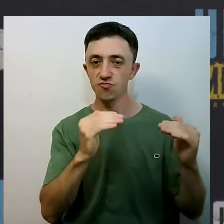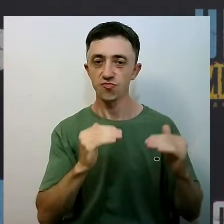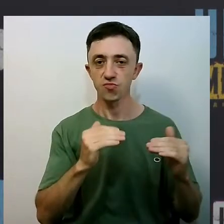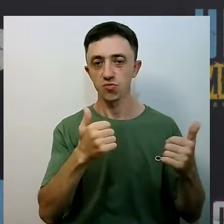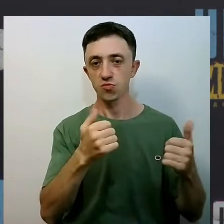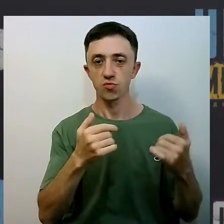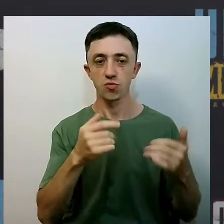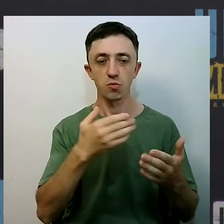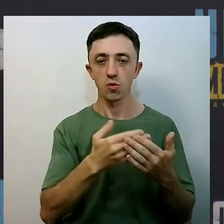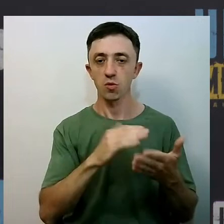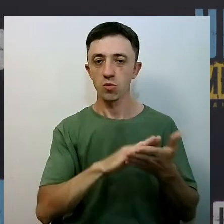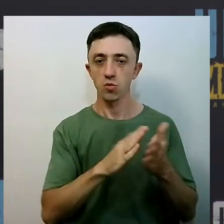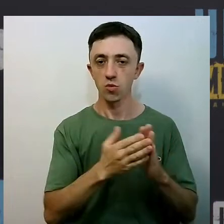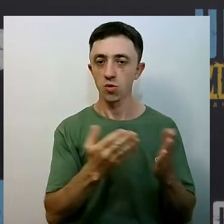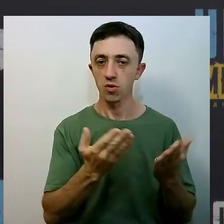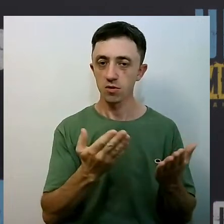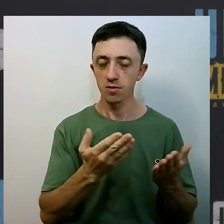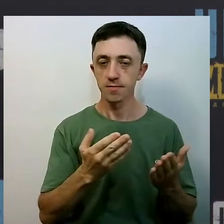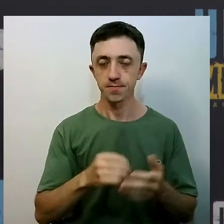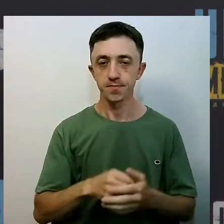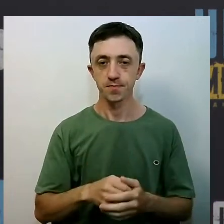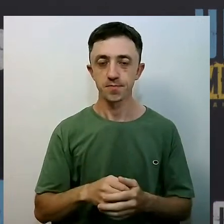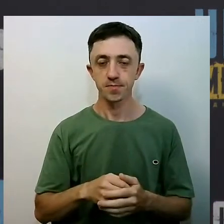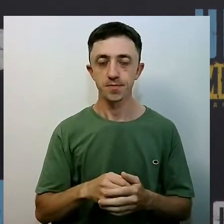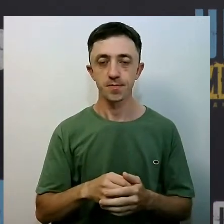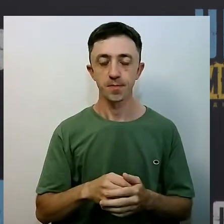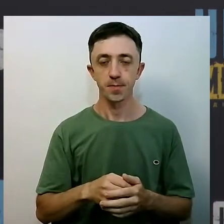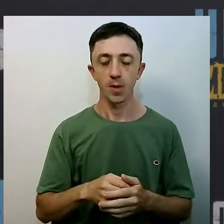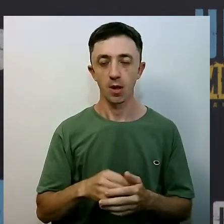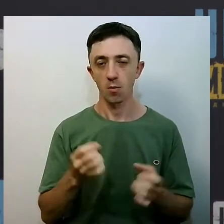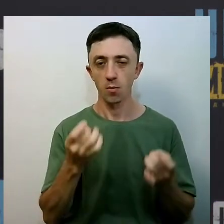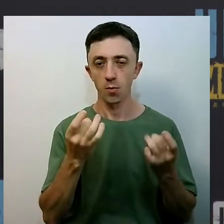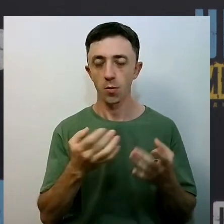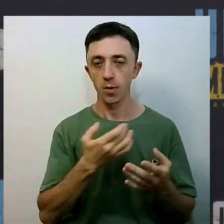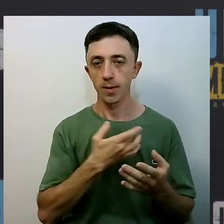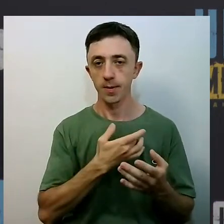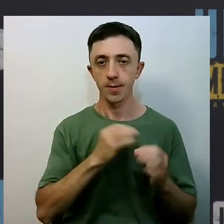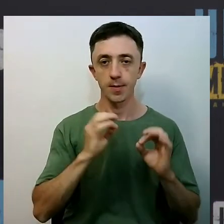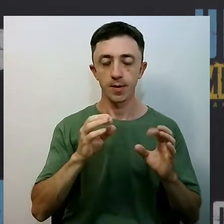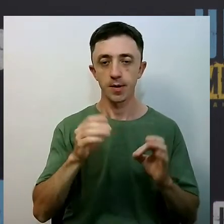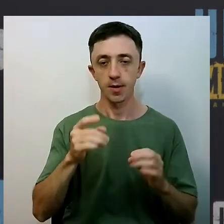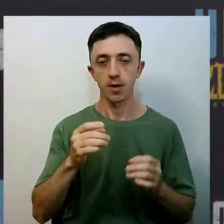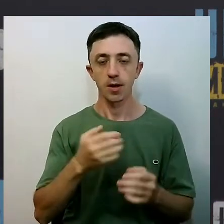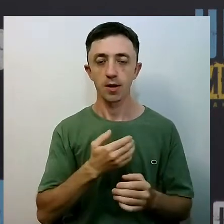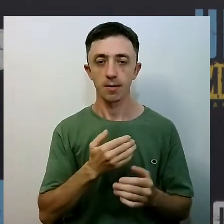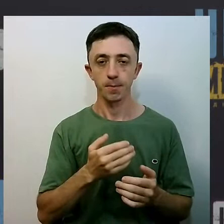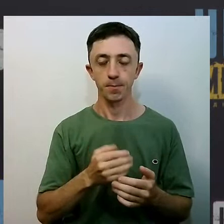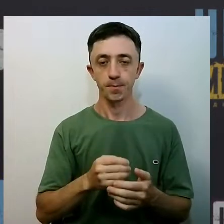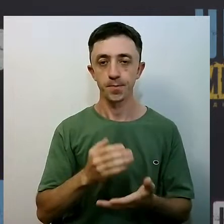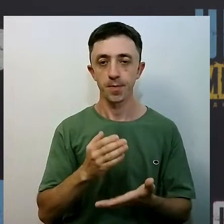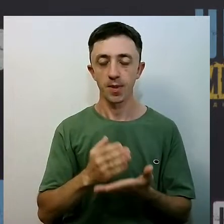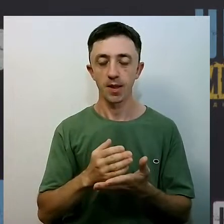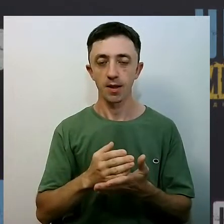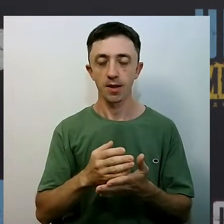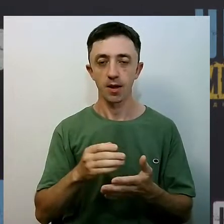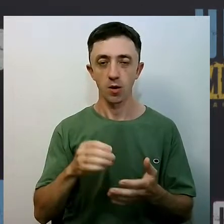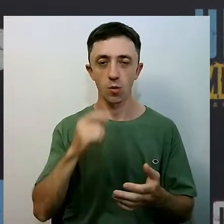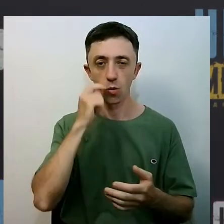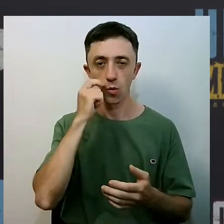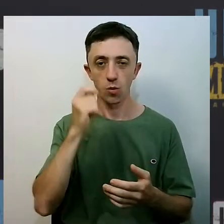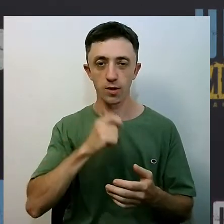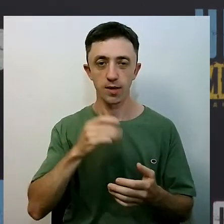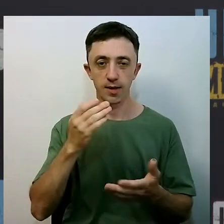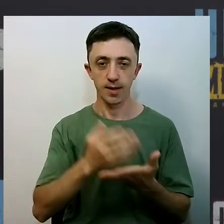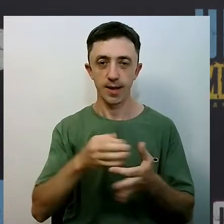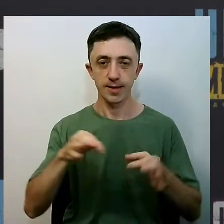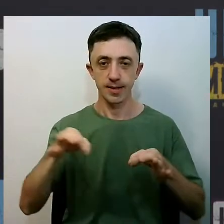Special documentation, the development documentation has different levels. There is a